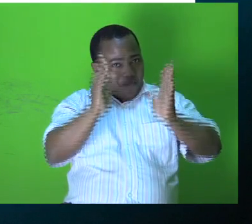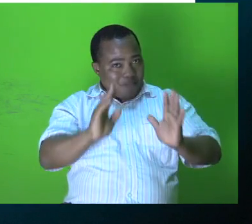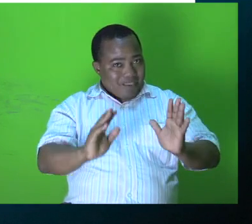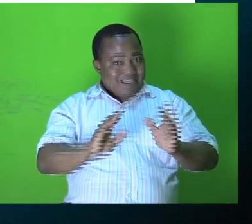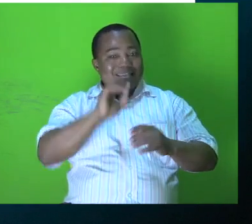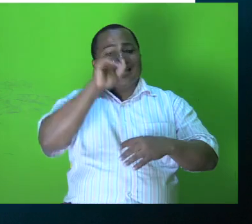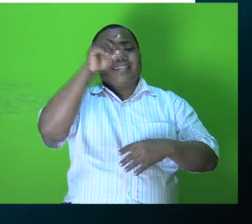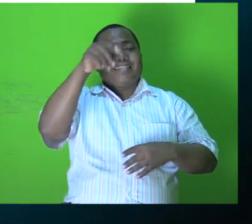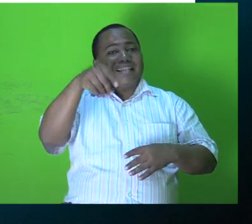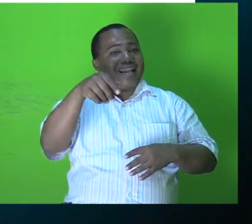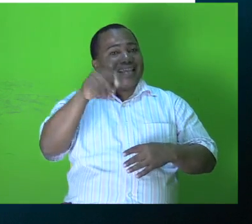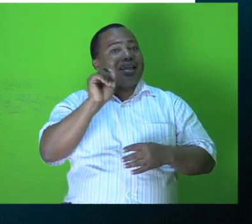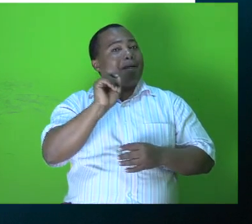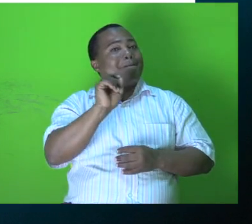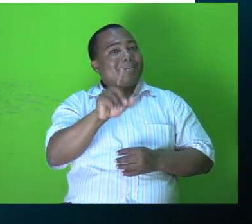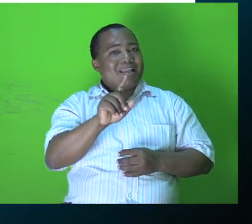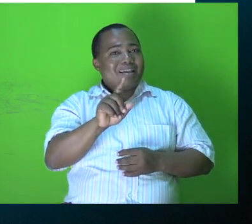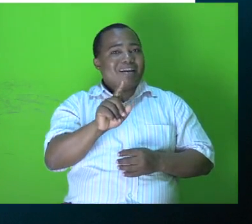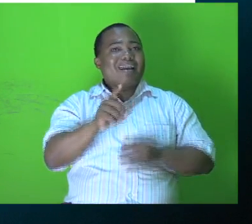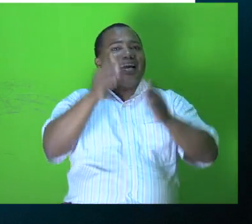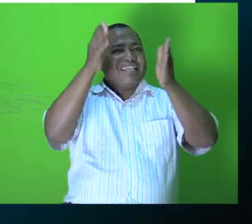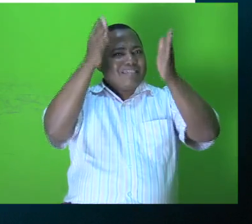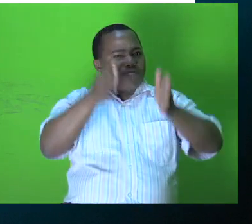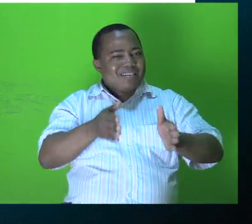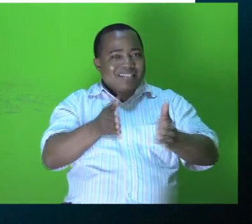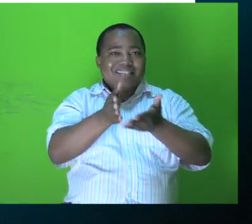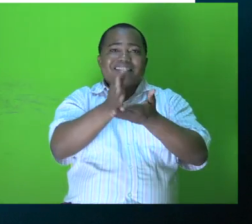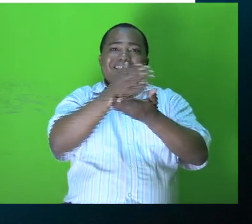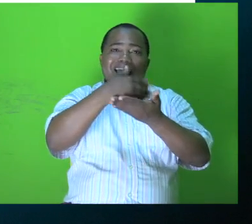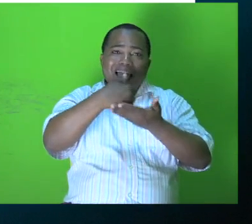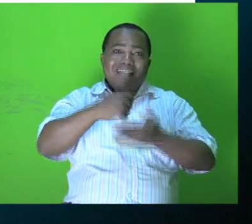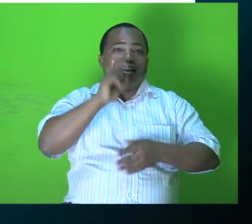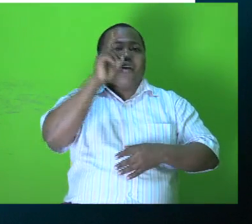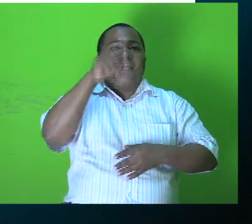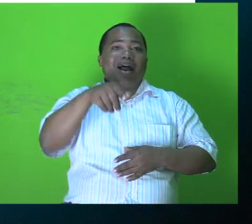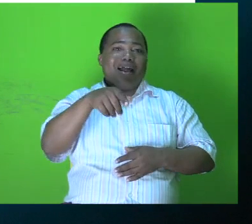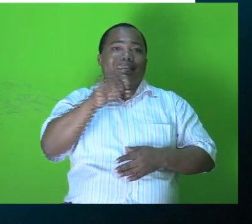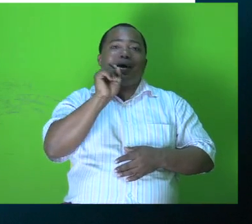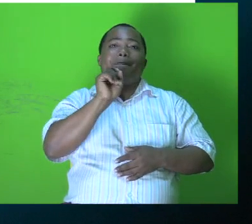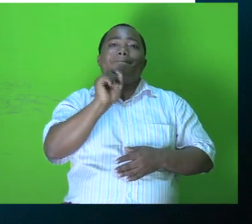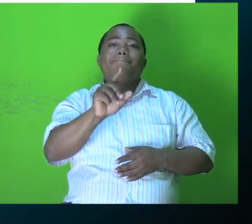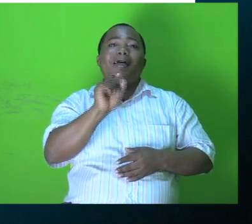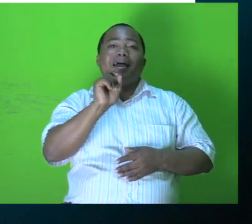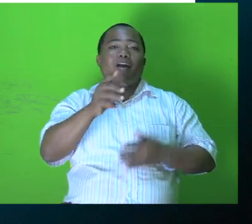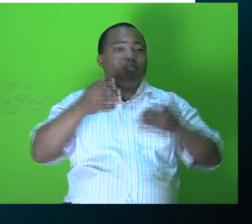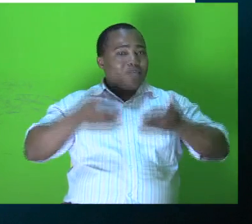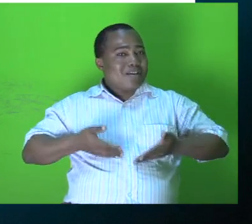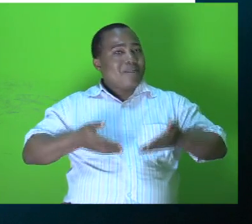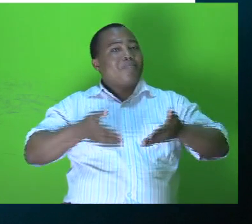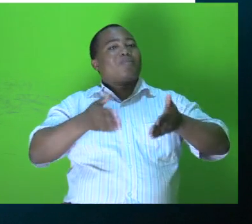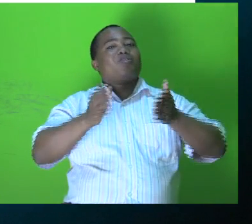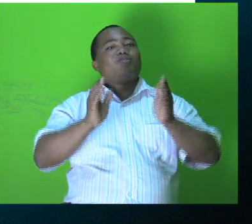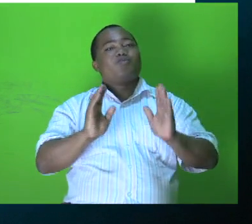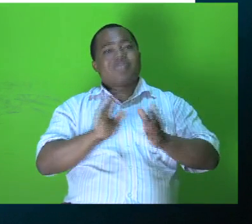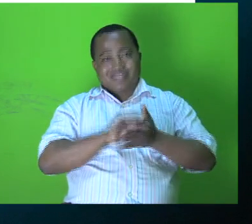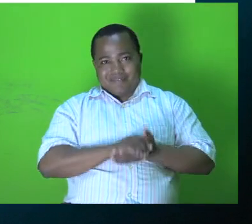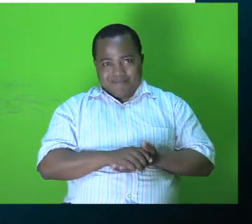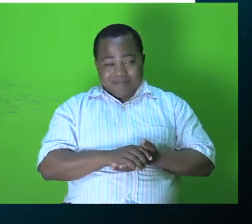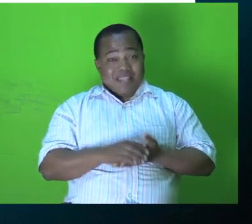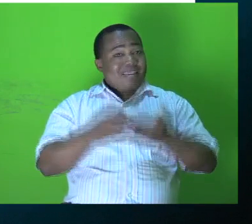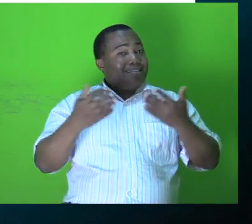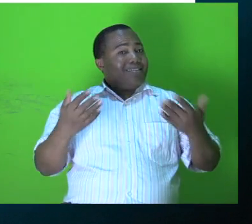a gonads, a special site whereby gametes are produced.